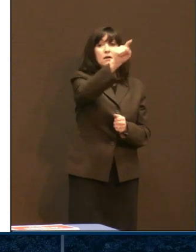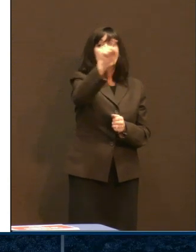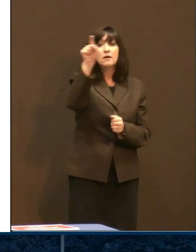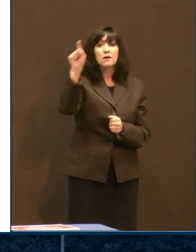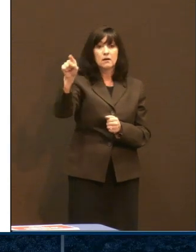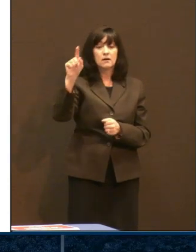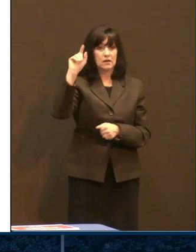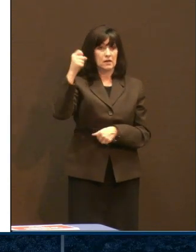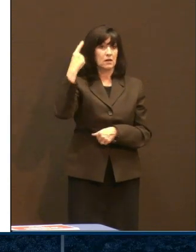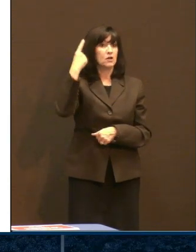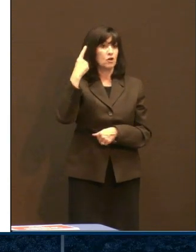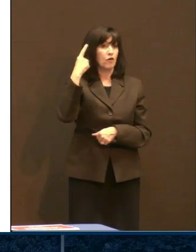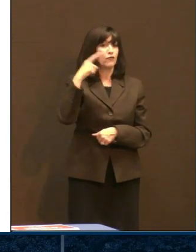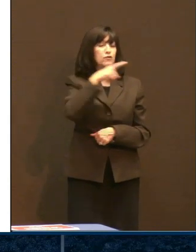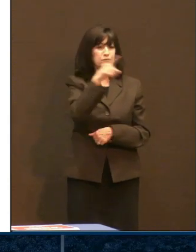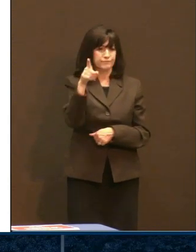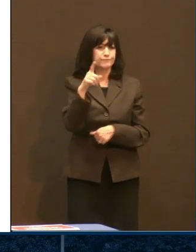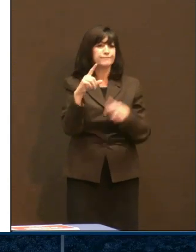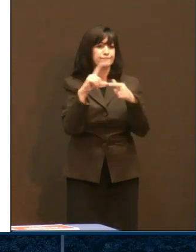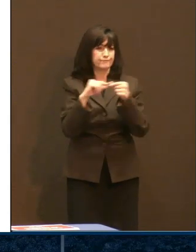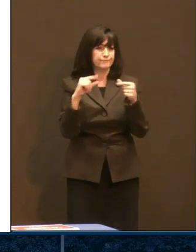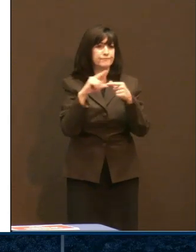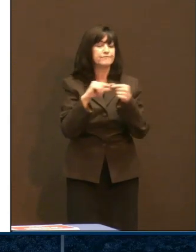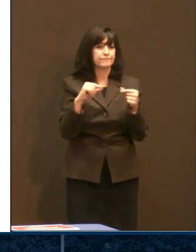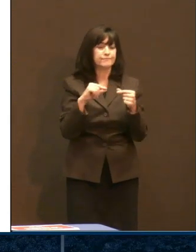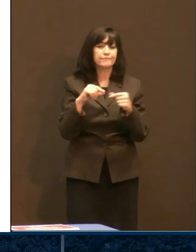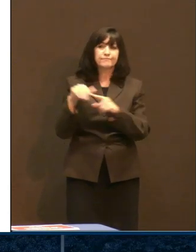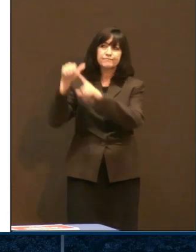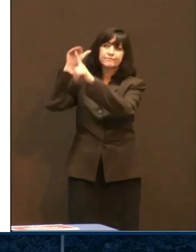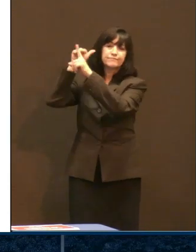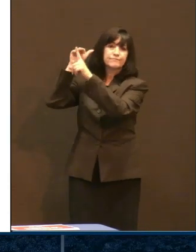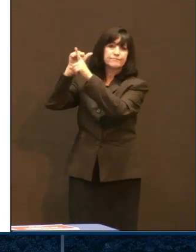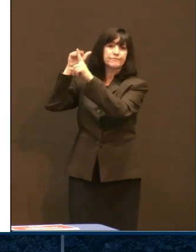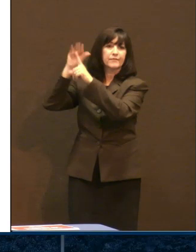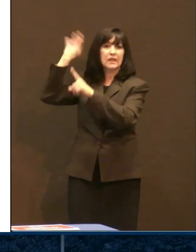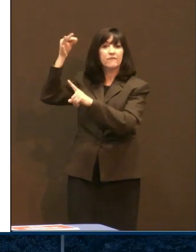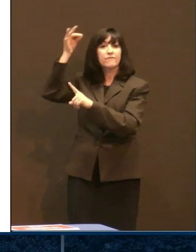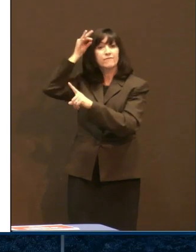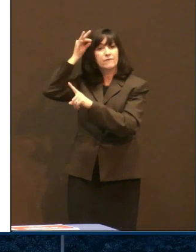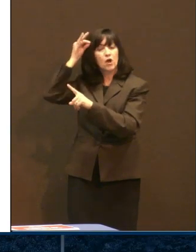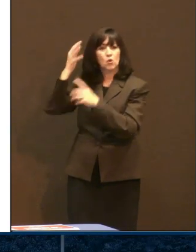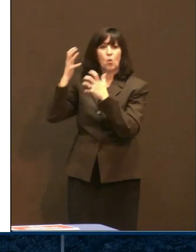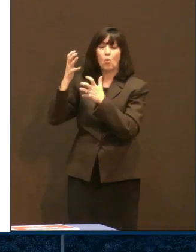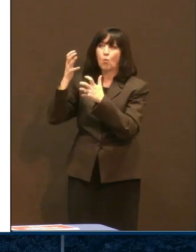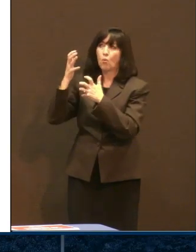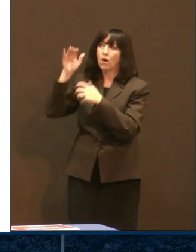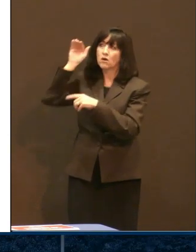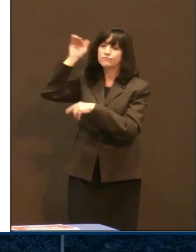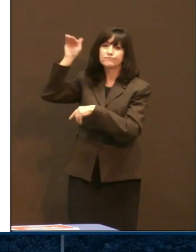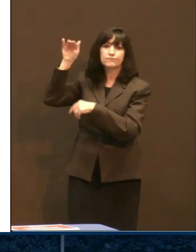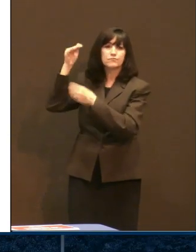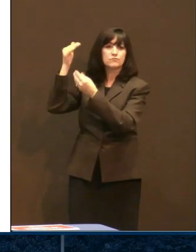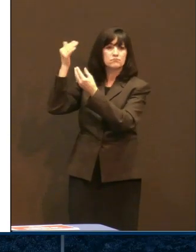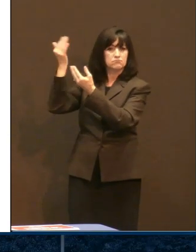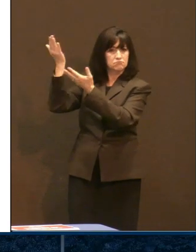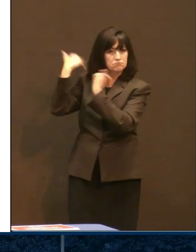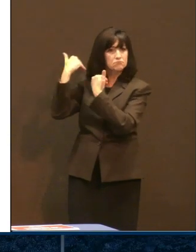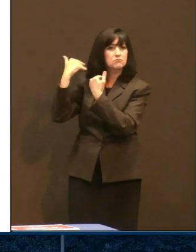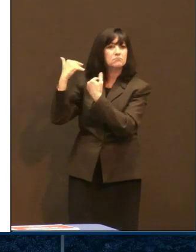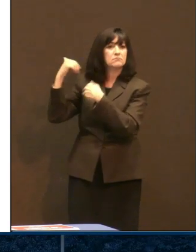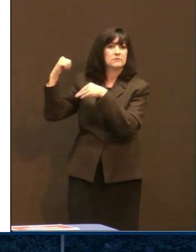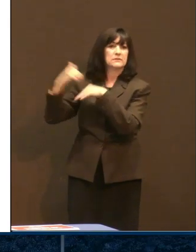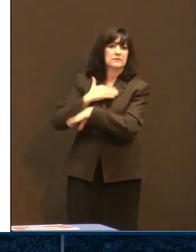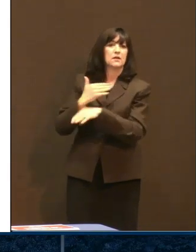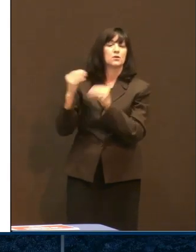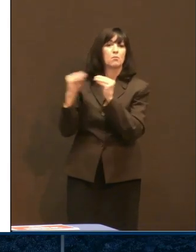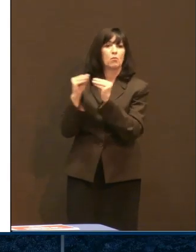has been calling on, at the national level, to have access to more testing. And so there's incredible competition now as we all